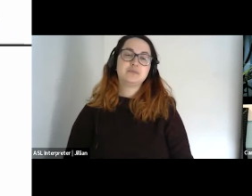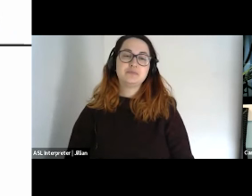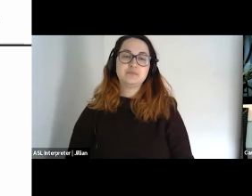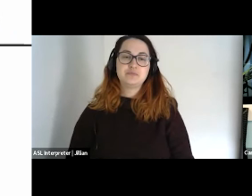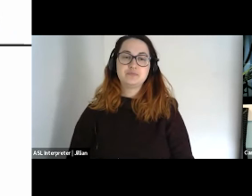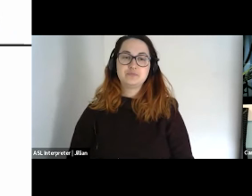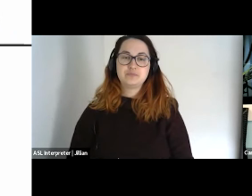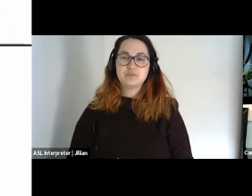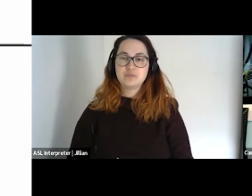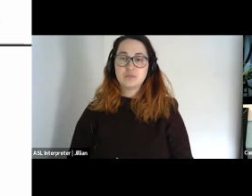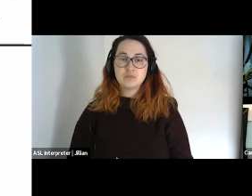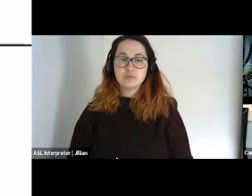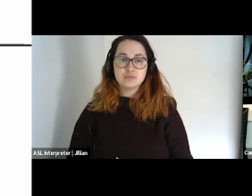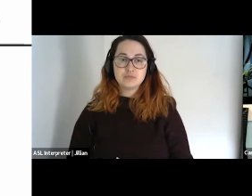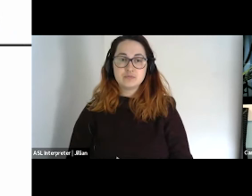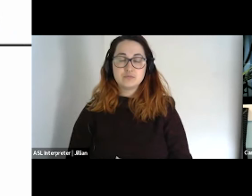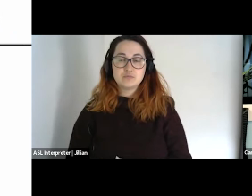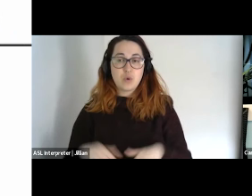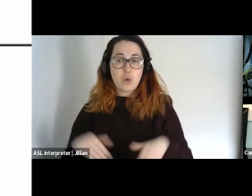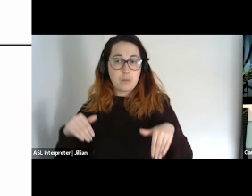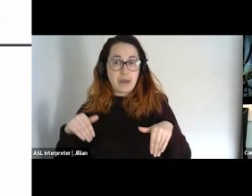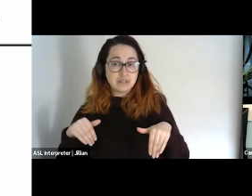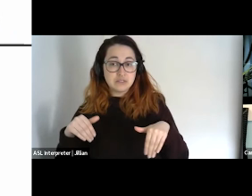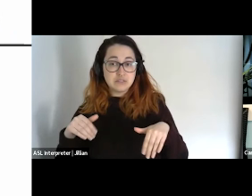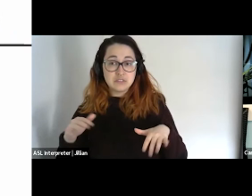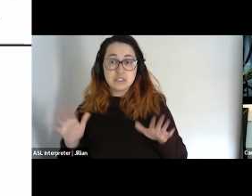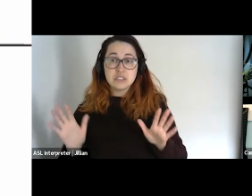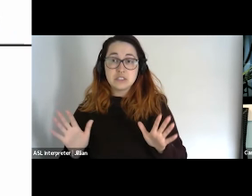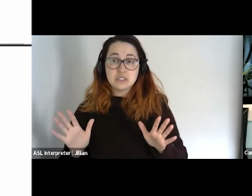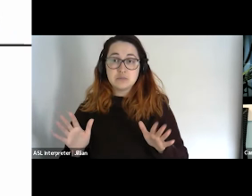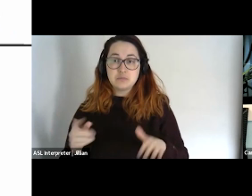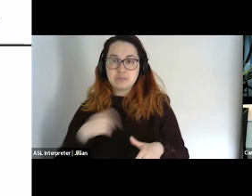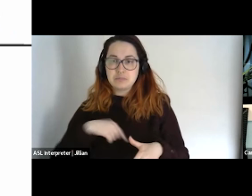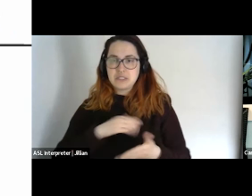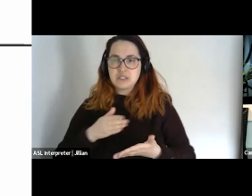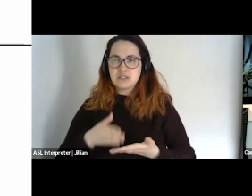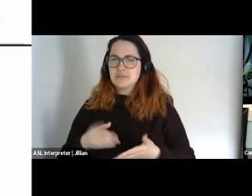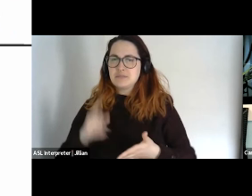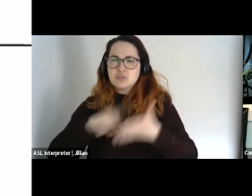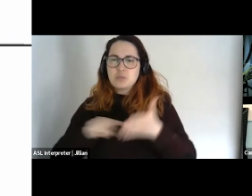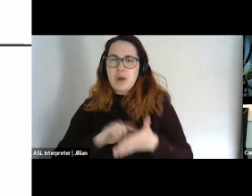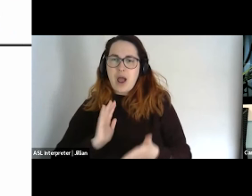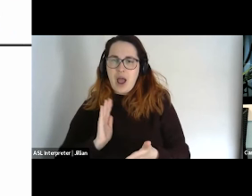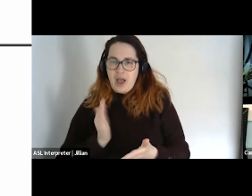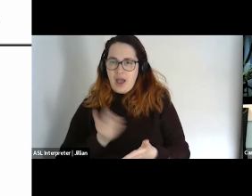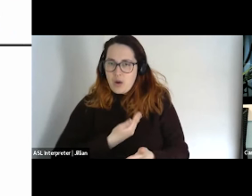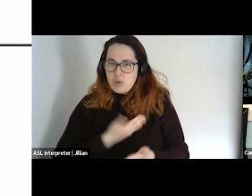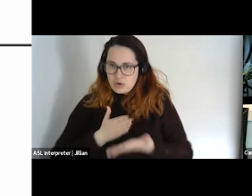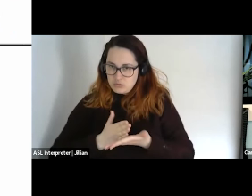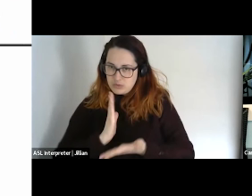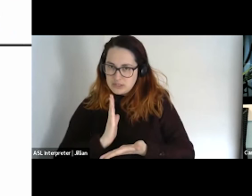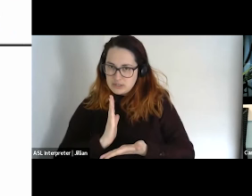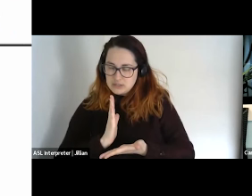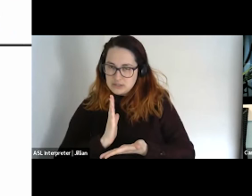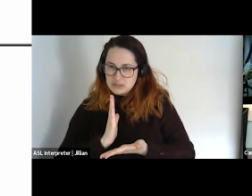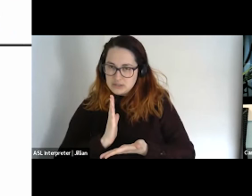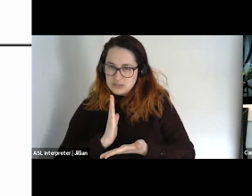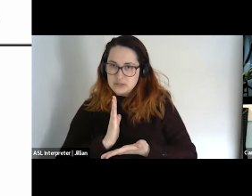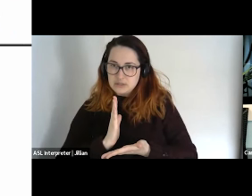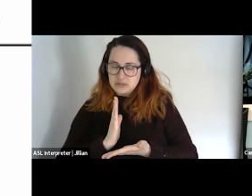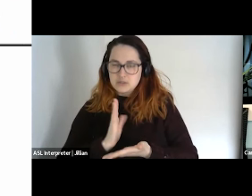a passive communication here, it violates our own rights. We violate our own rights that I will certainly